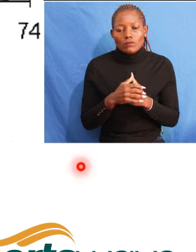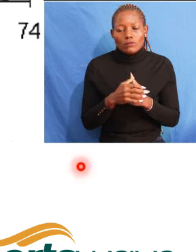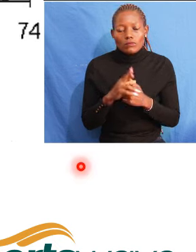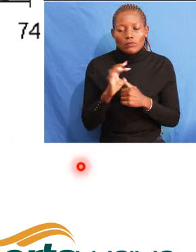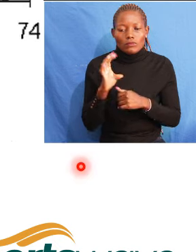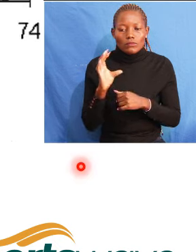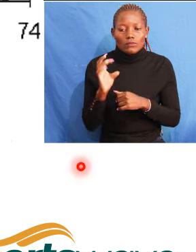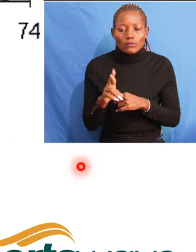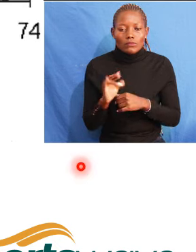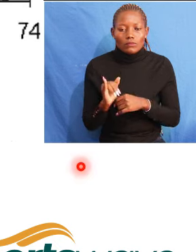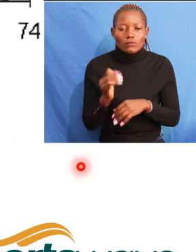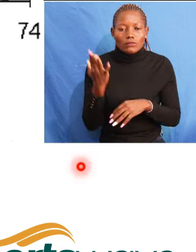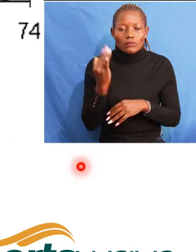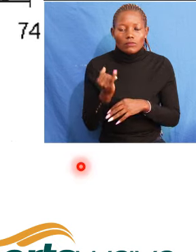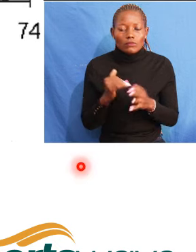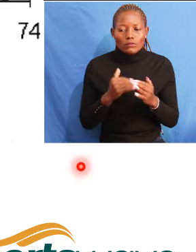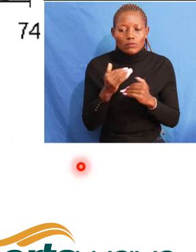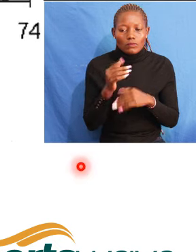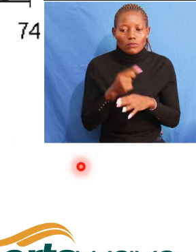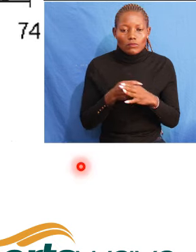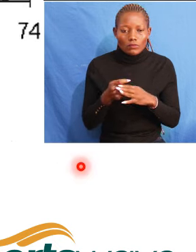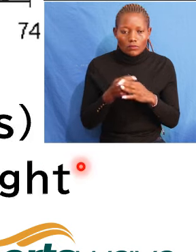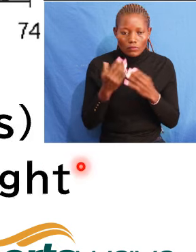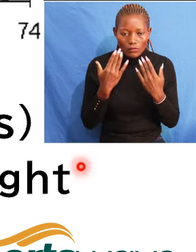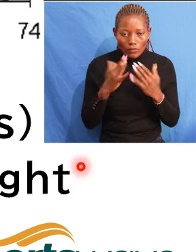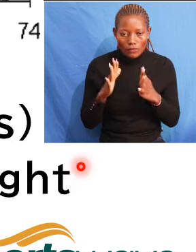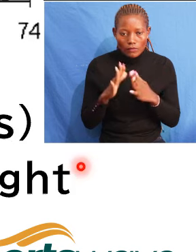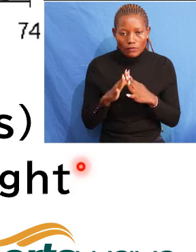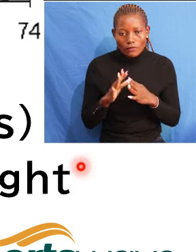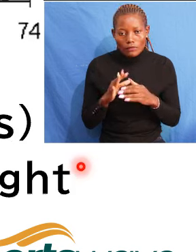Why? Because after the training,